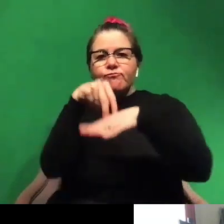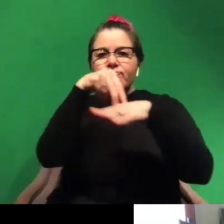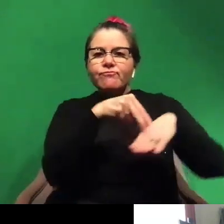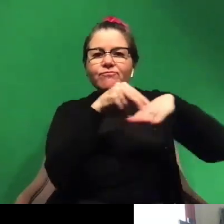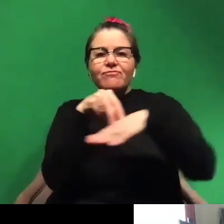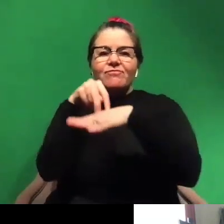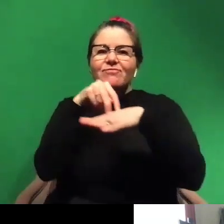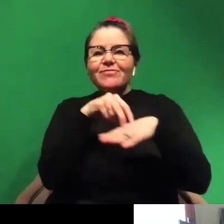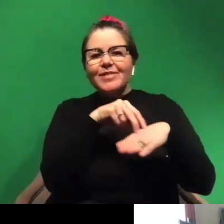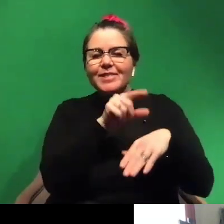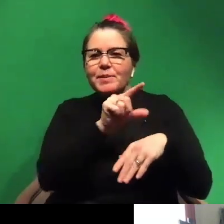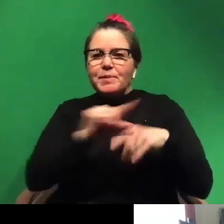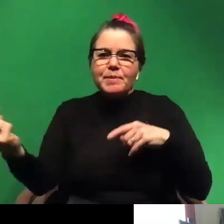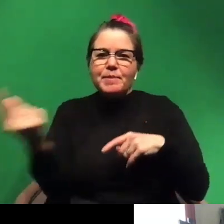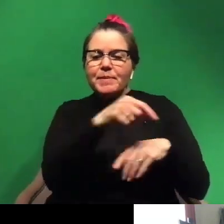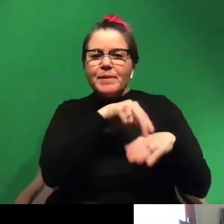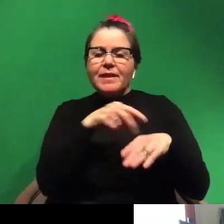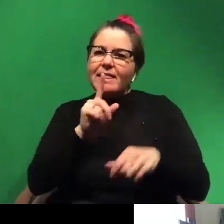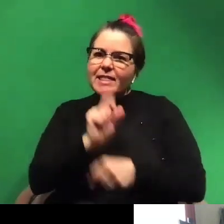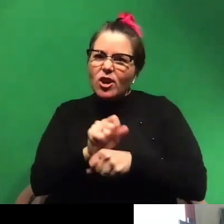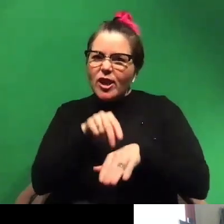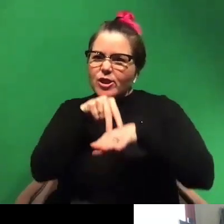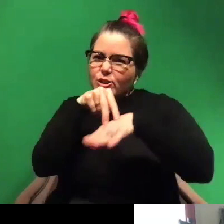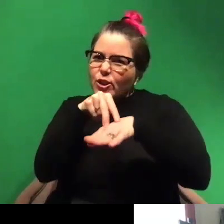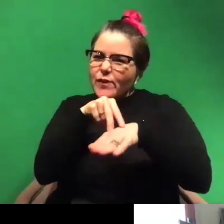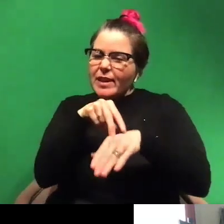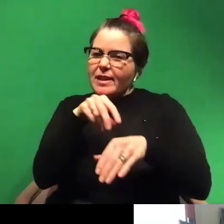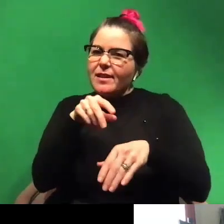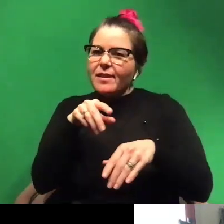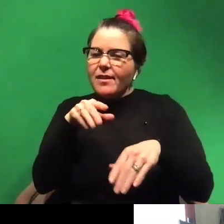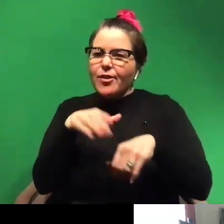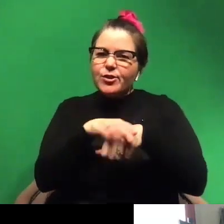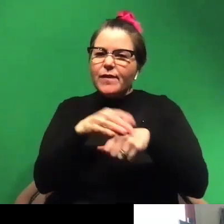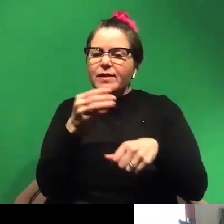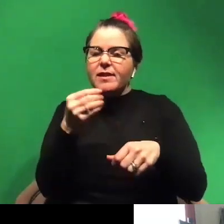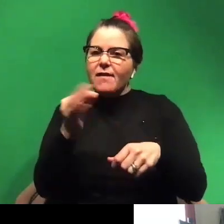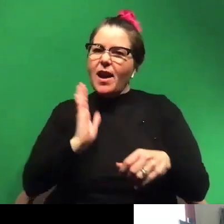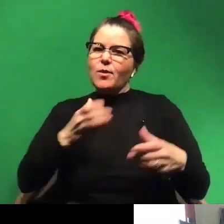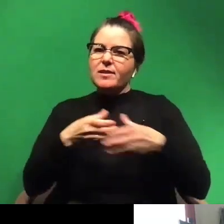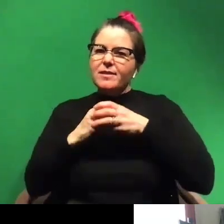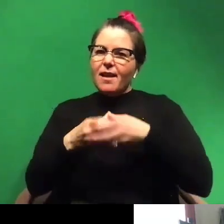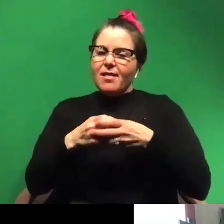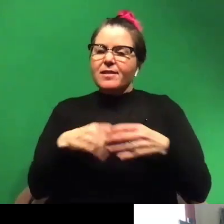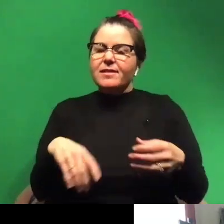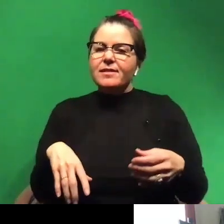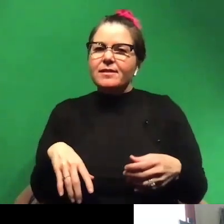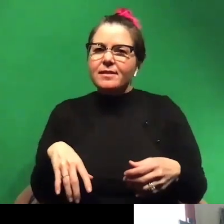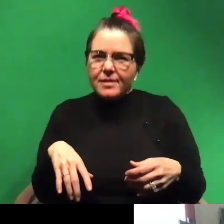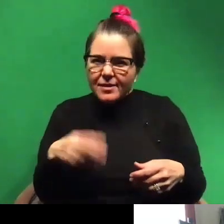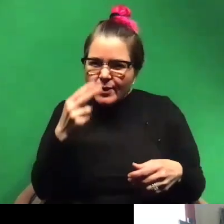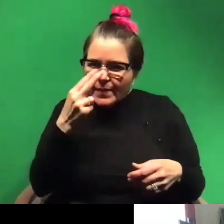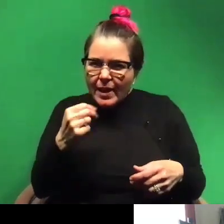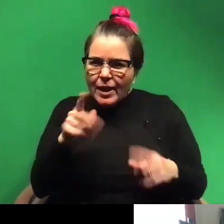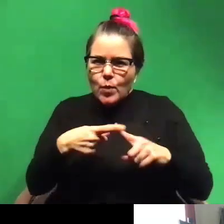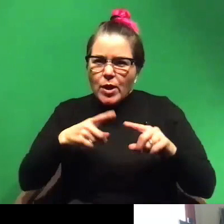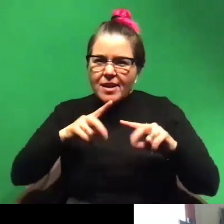like zooming, literally surfing and zooming around the surface of our cells. And it's like hilarious when you're looking